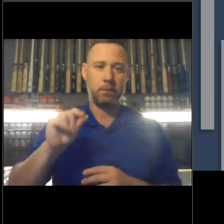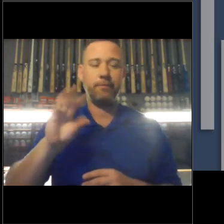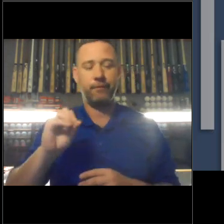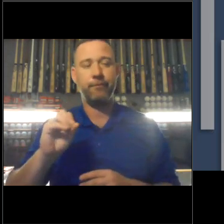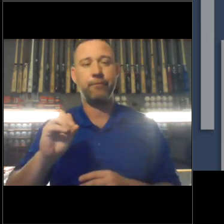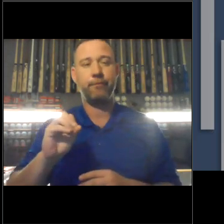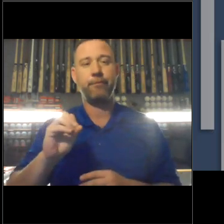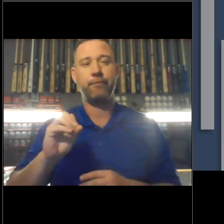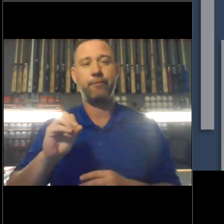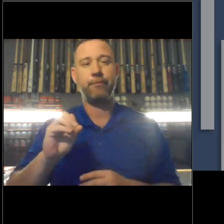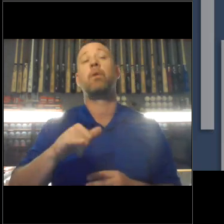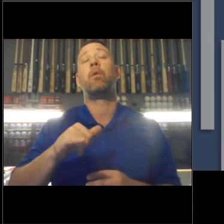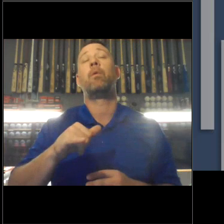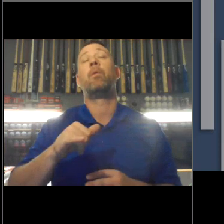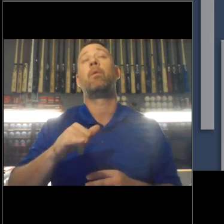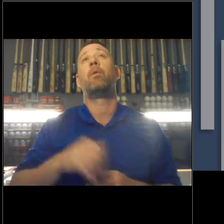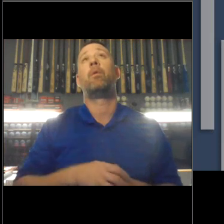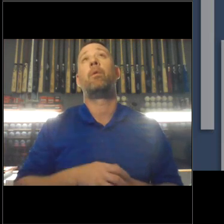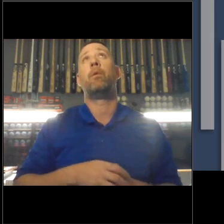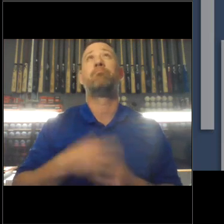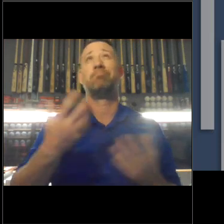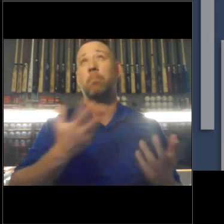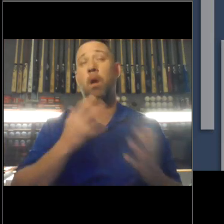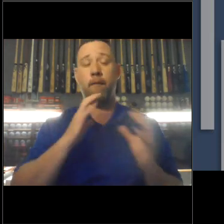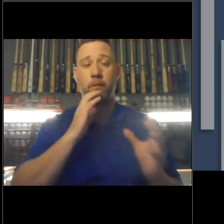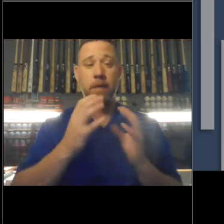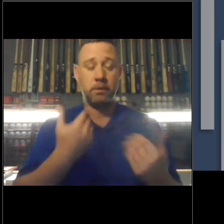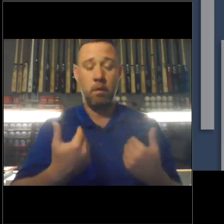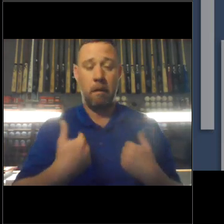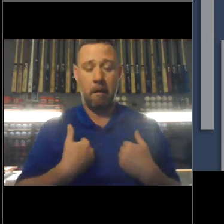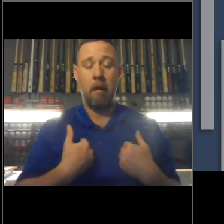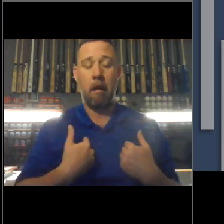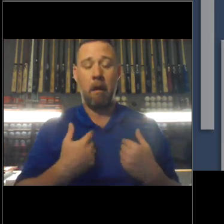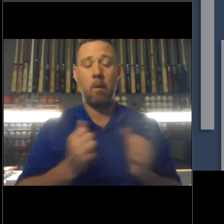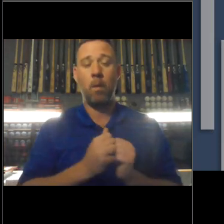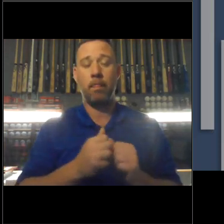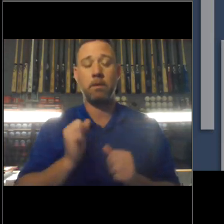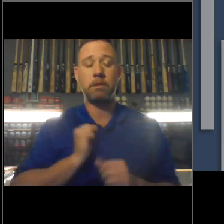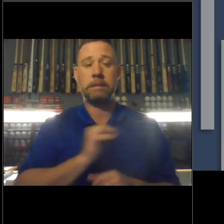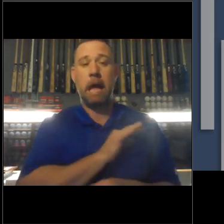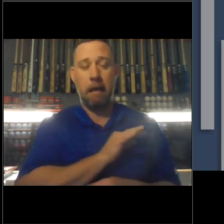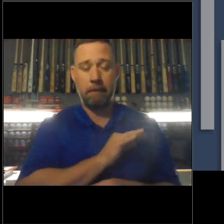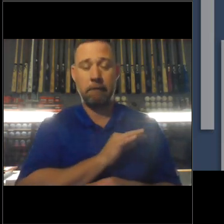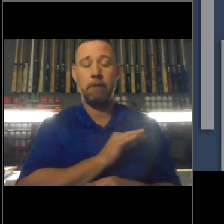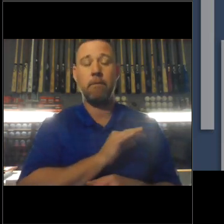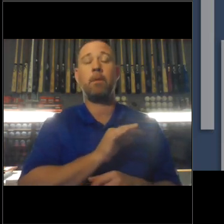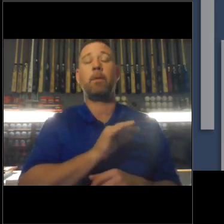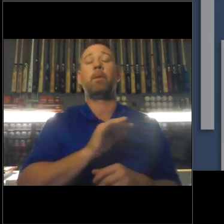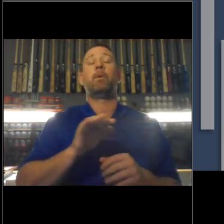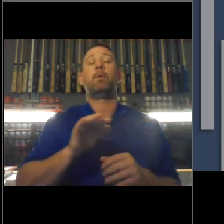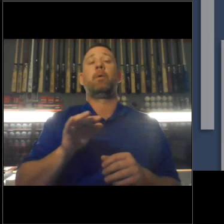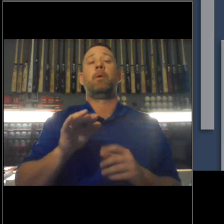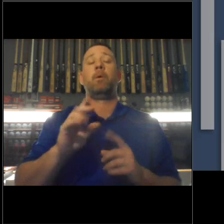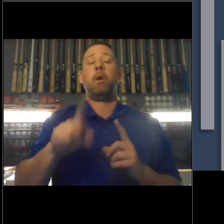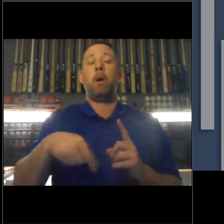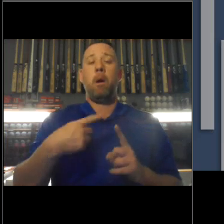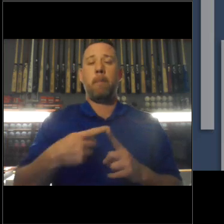so one of the conversations that we had with the commission staff was, regarding